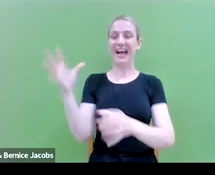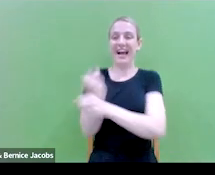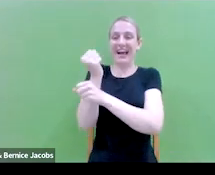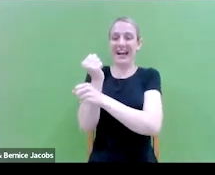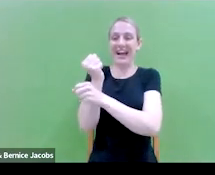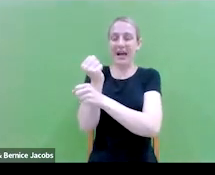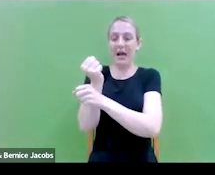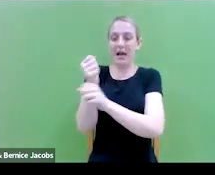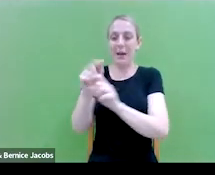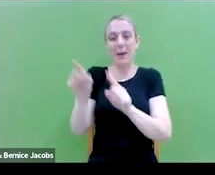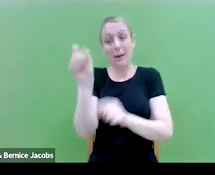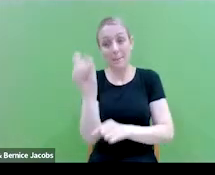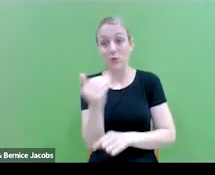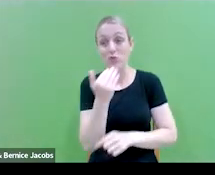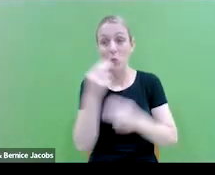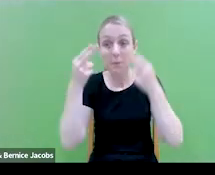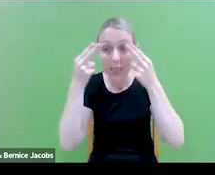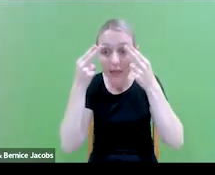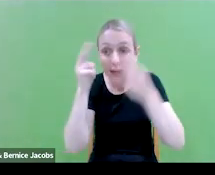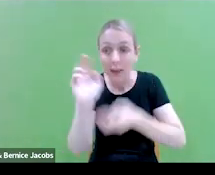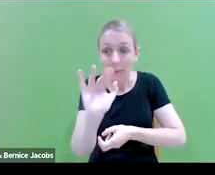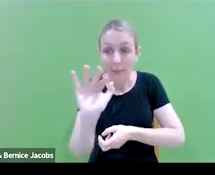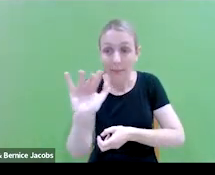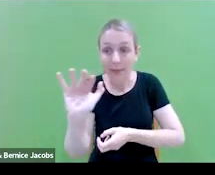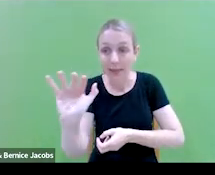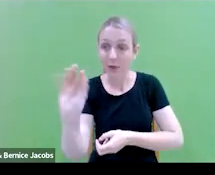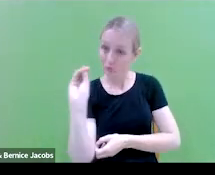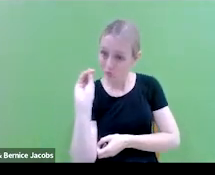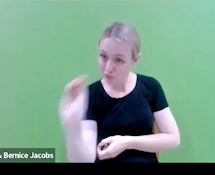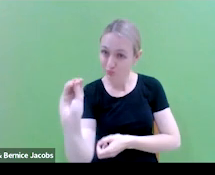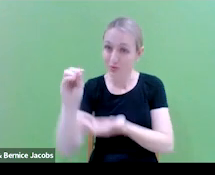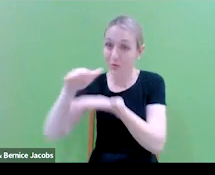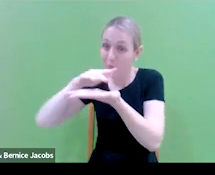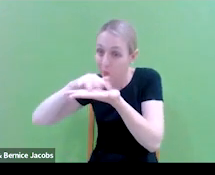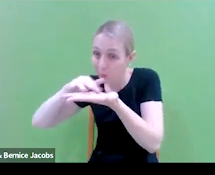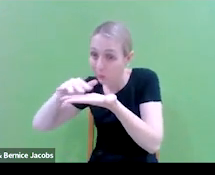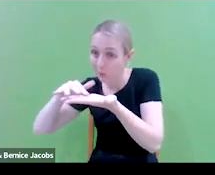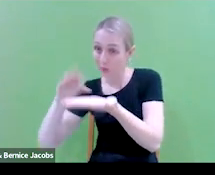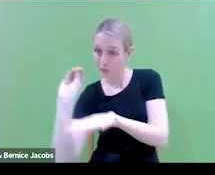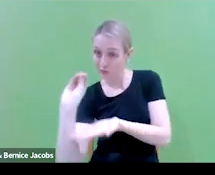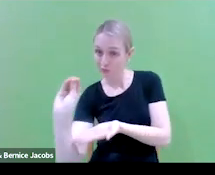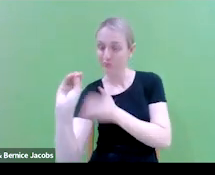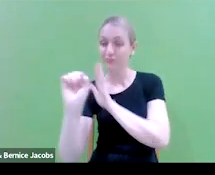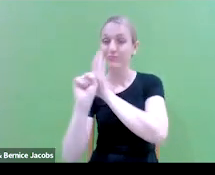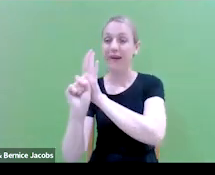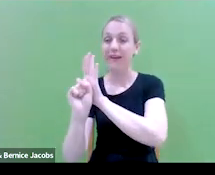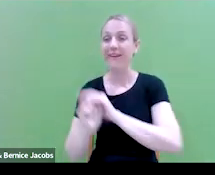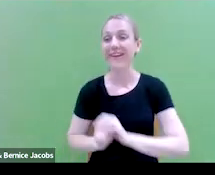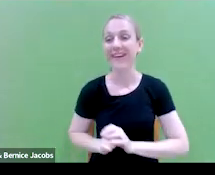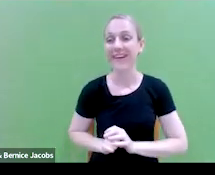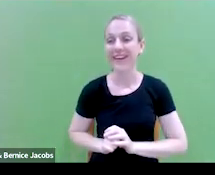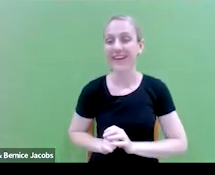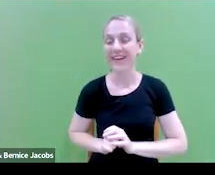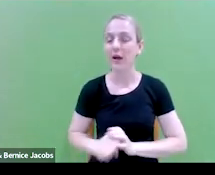who uses Braille, the signage contains Braille. So this is something that performs